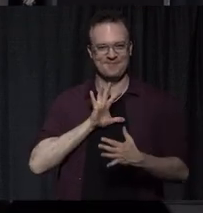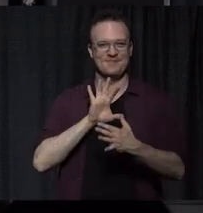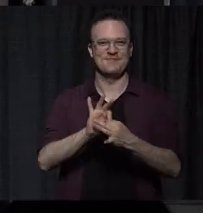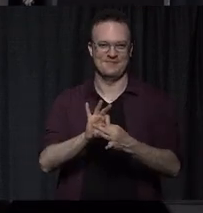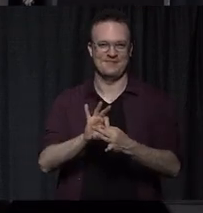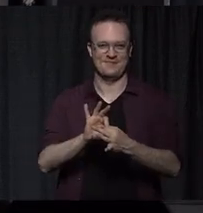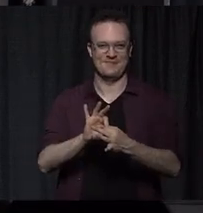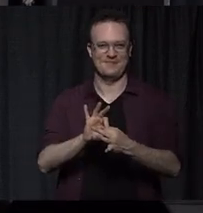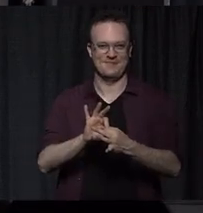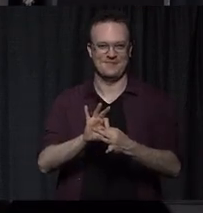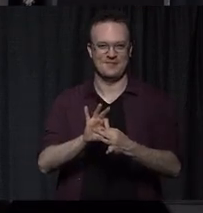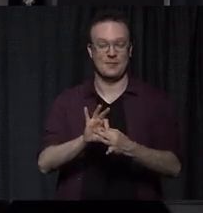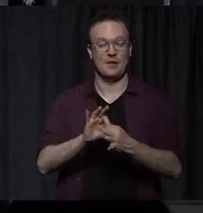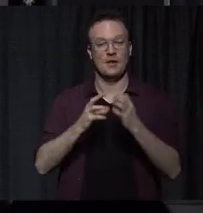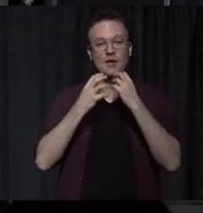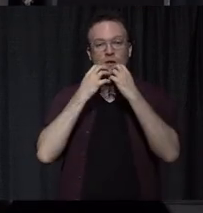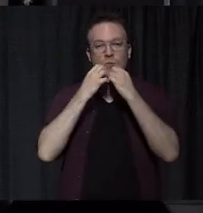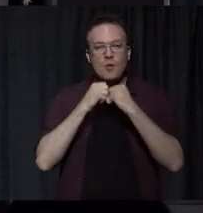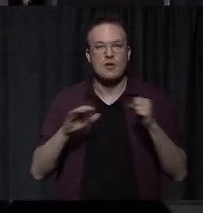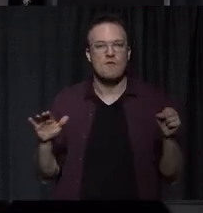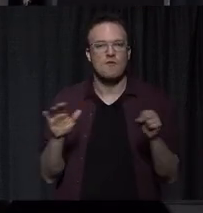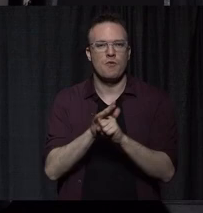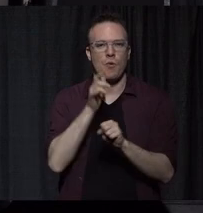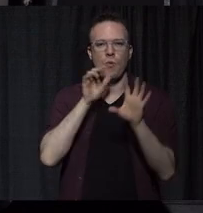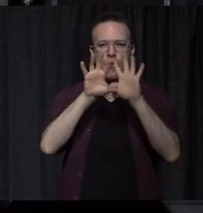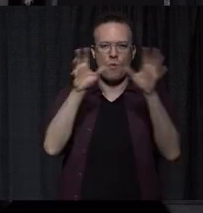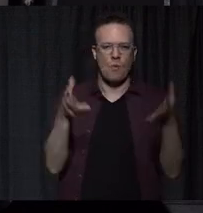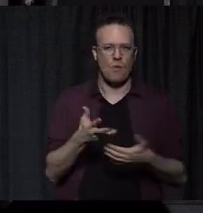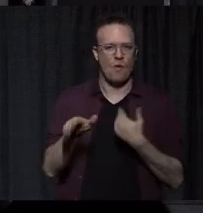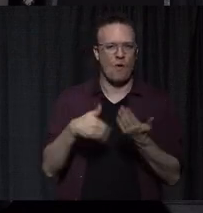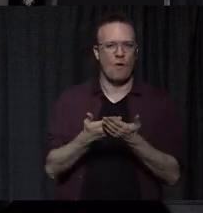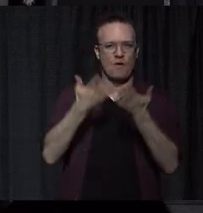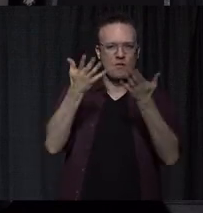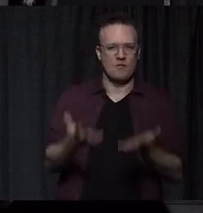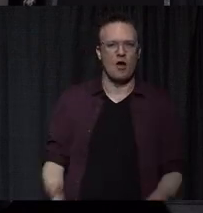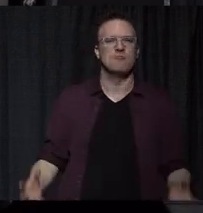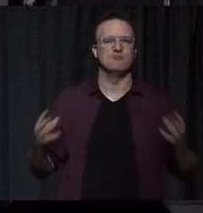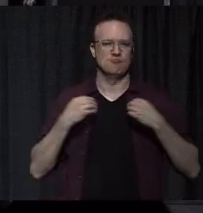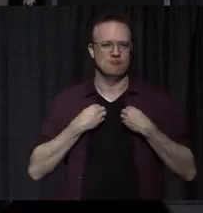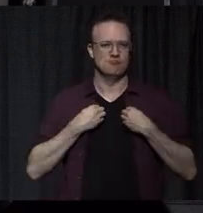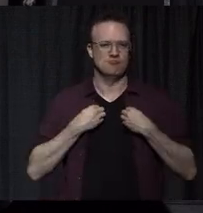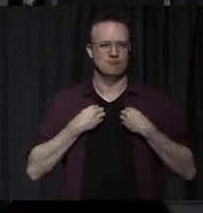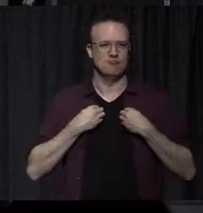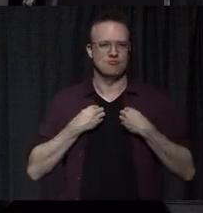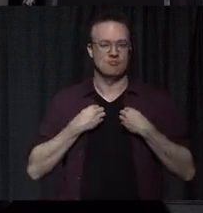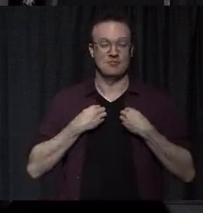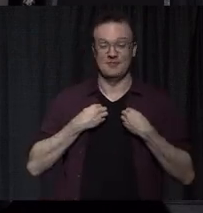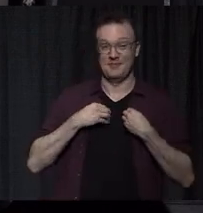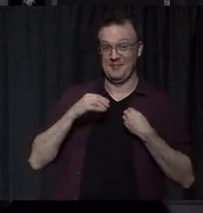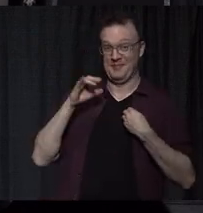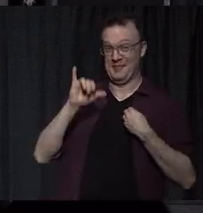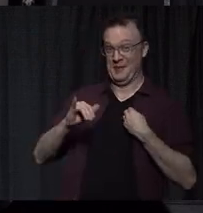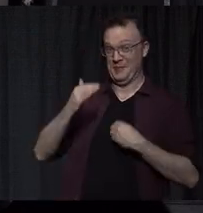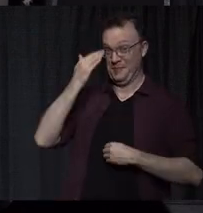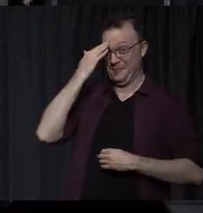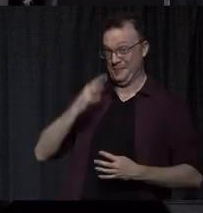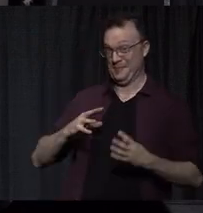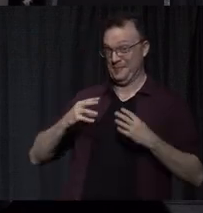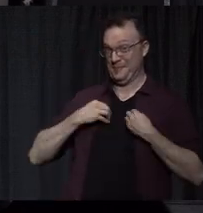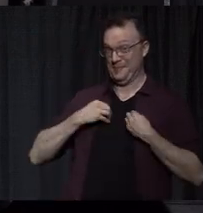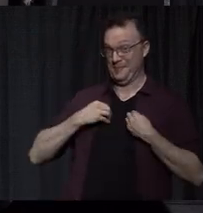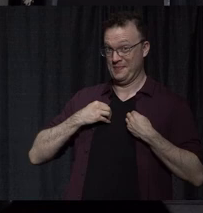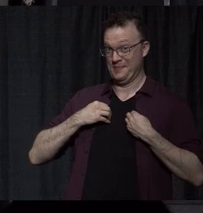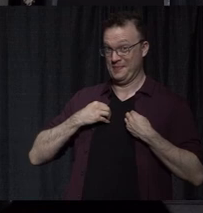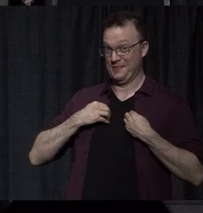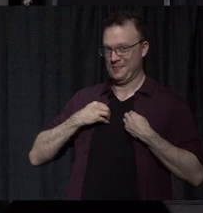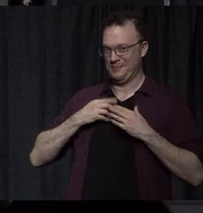And it's in embracing your full selves, I think, that you can navigate.